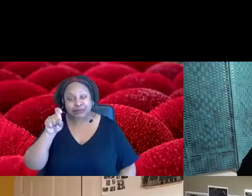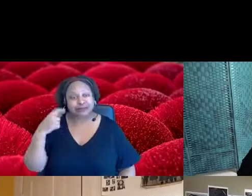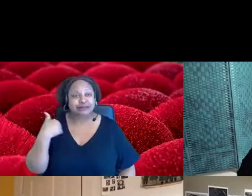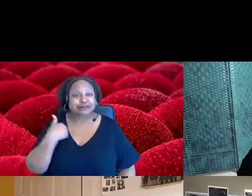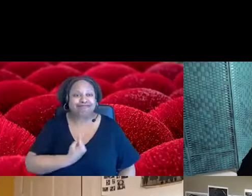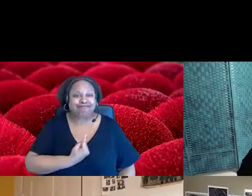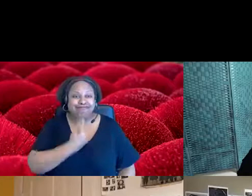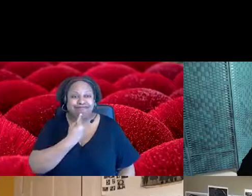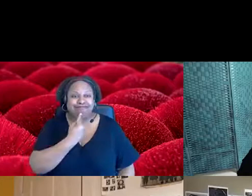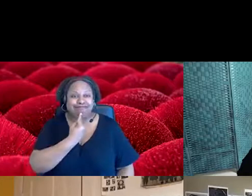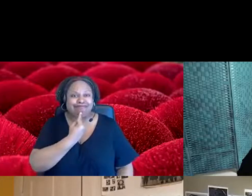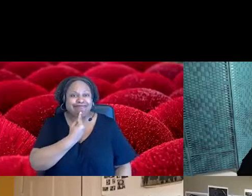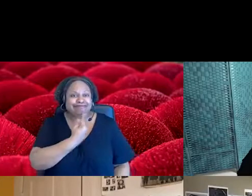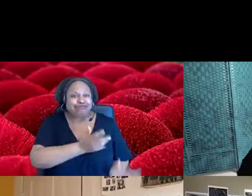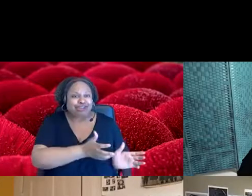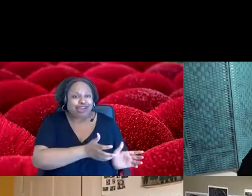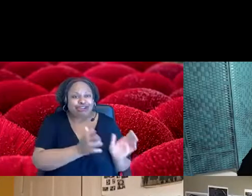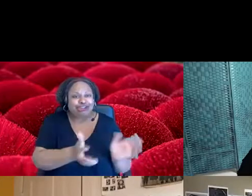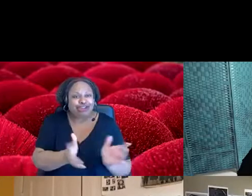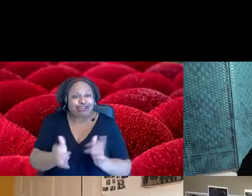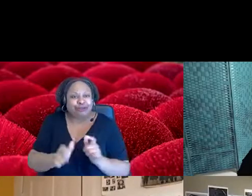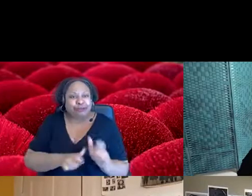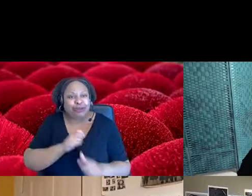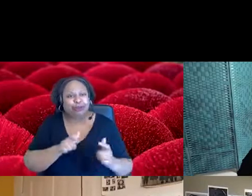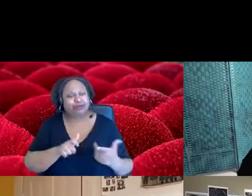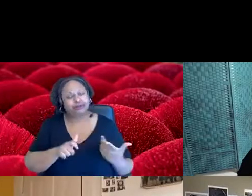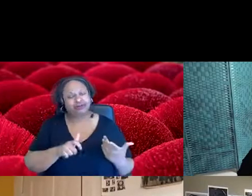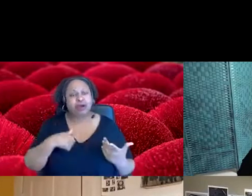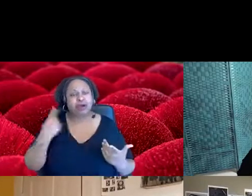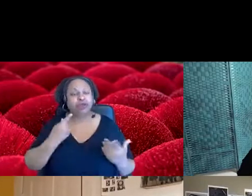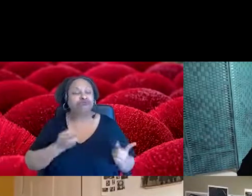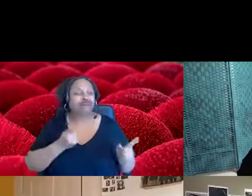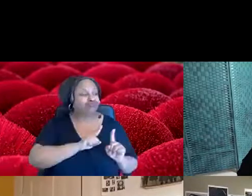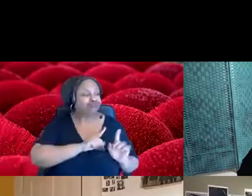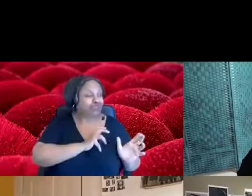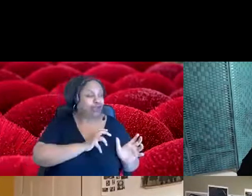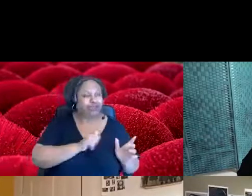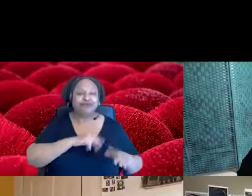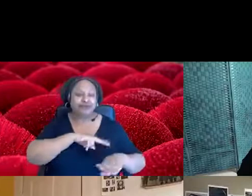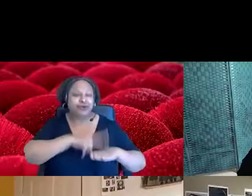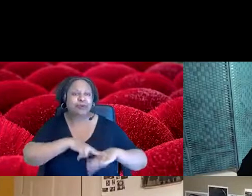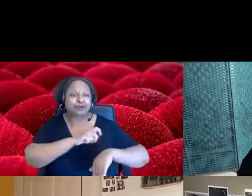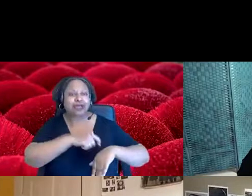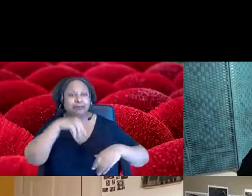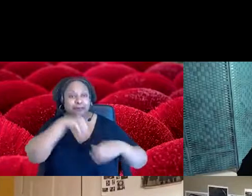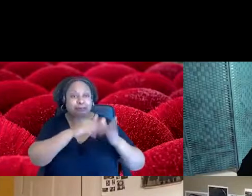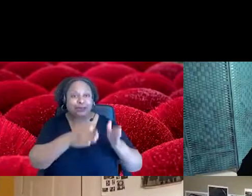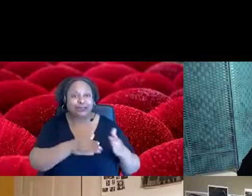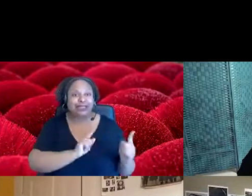those casual conversations that I was always party to in a normal course of time.